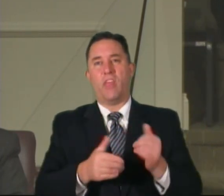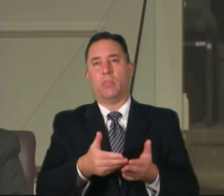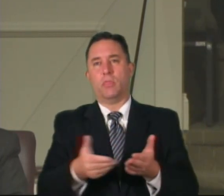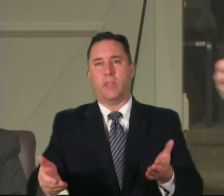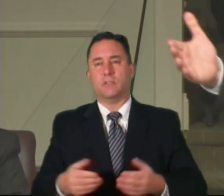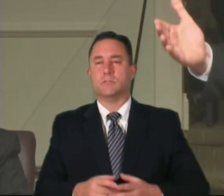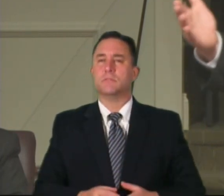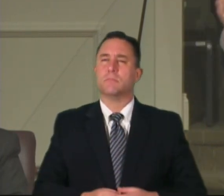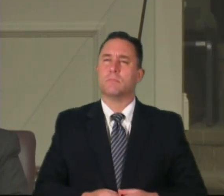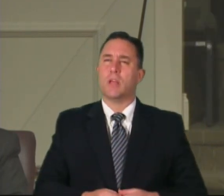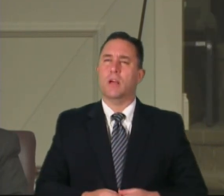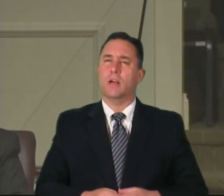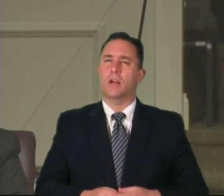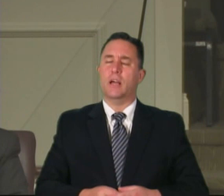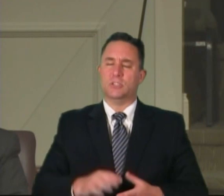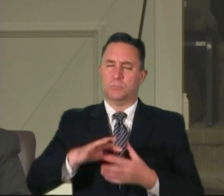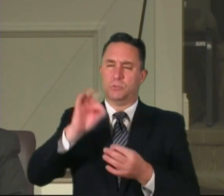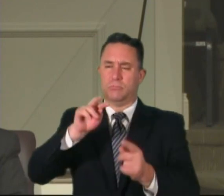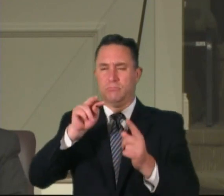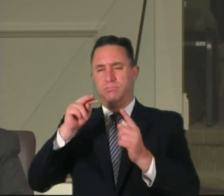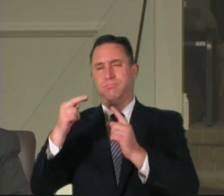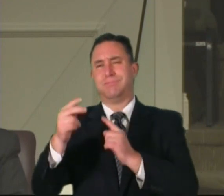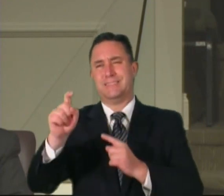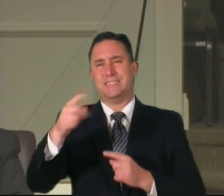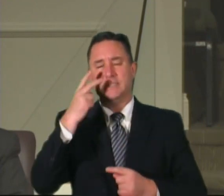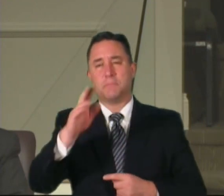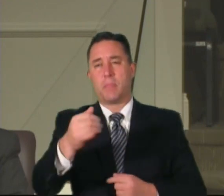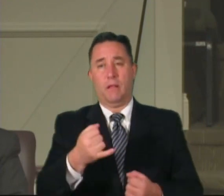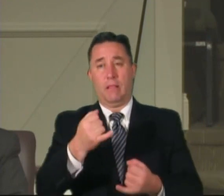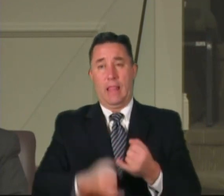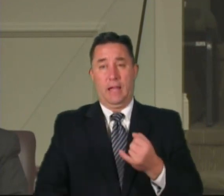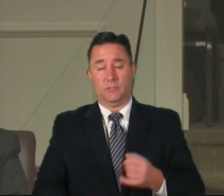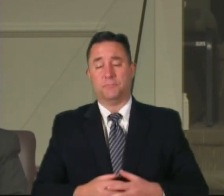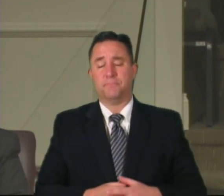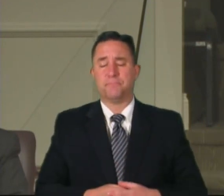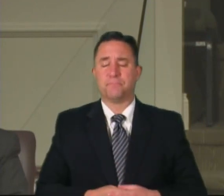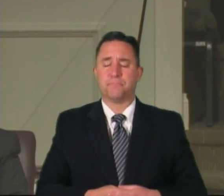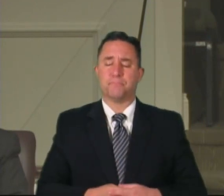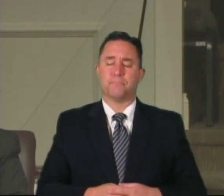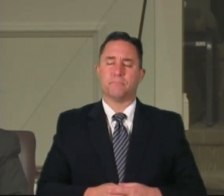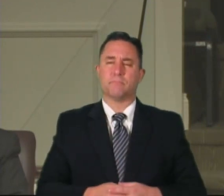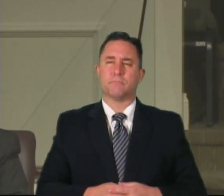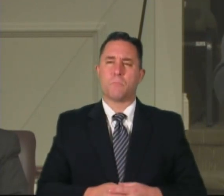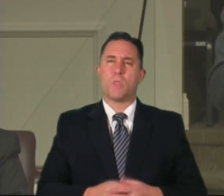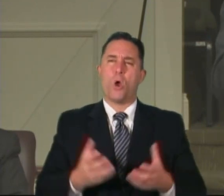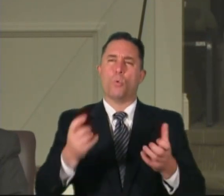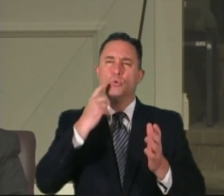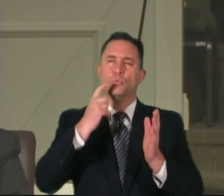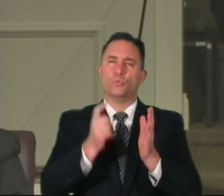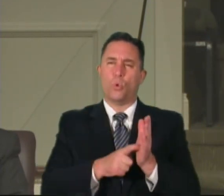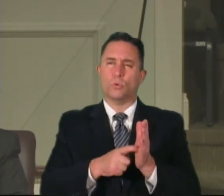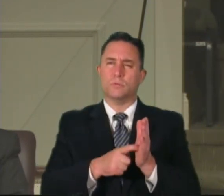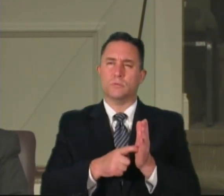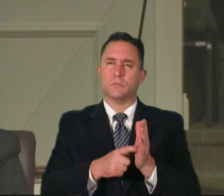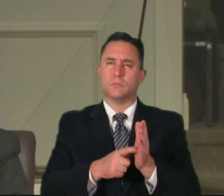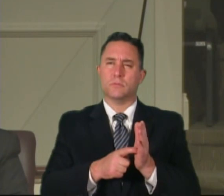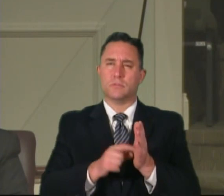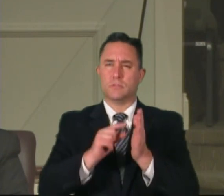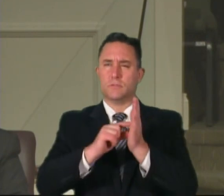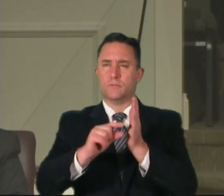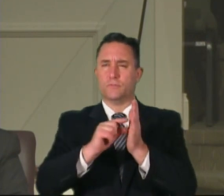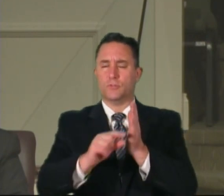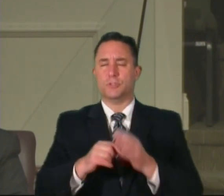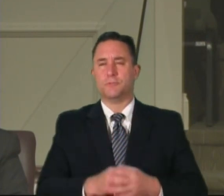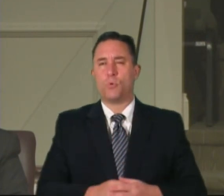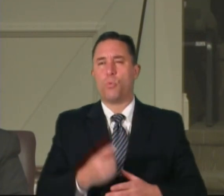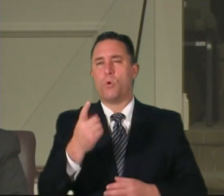And listen, we ought to see things from a spiritual standpoint. And then lastly, I want you to see this. Let's go back to our pastor's scripture.